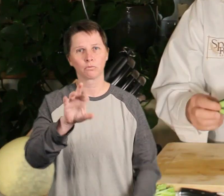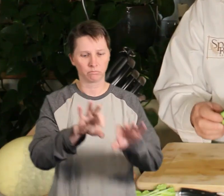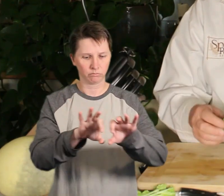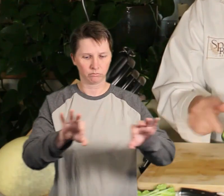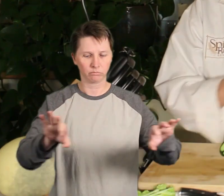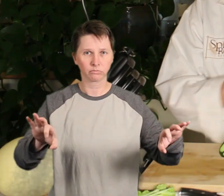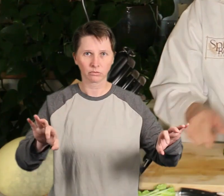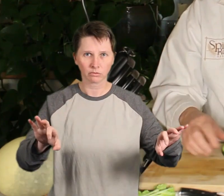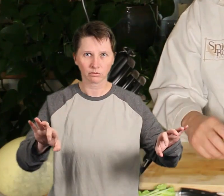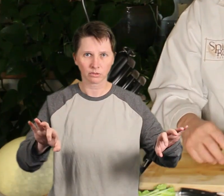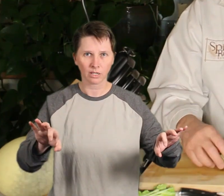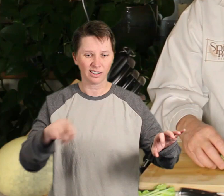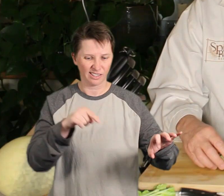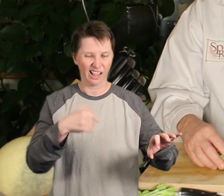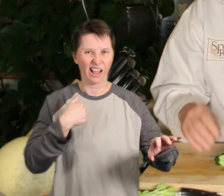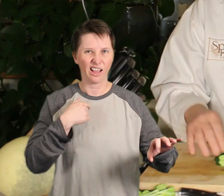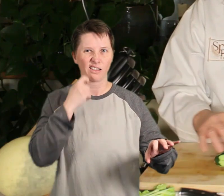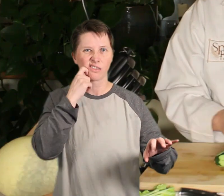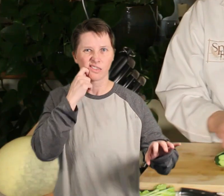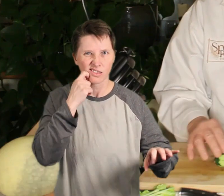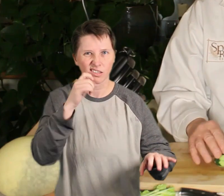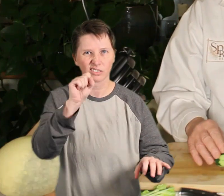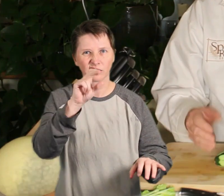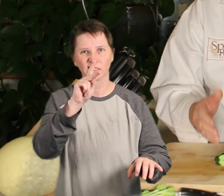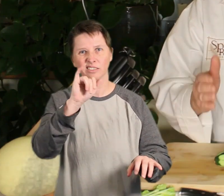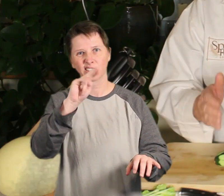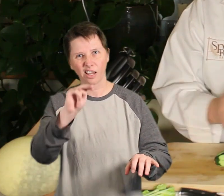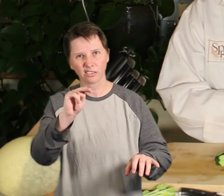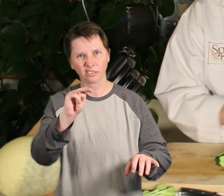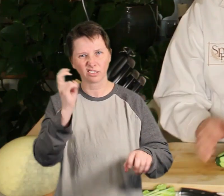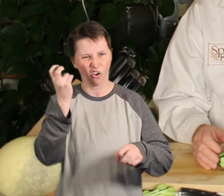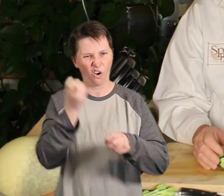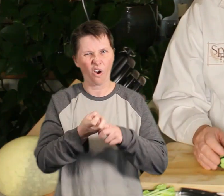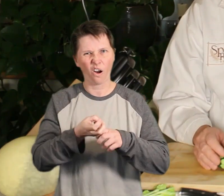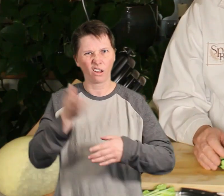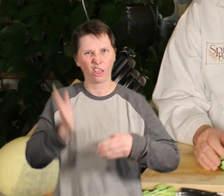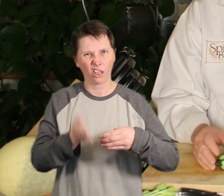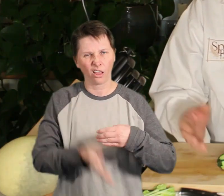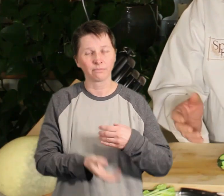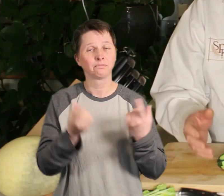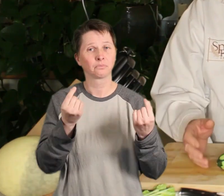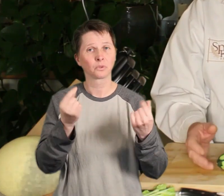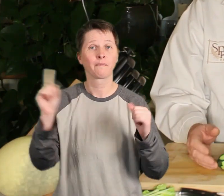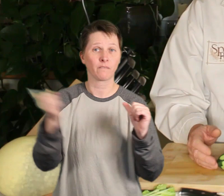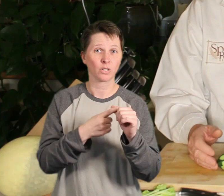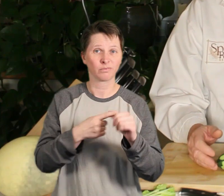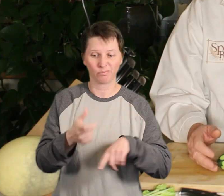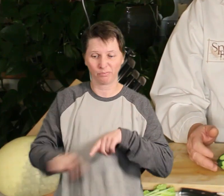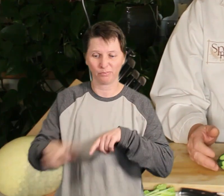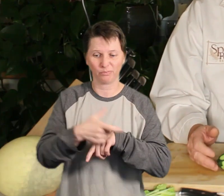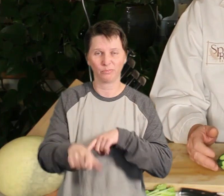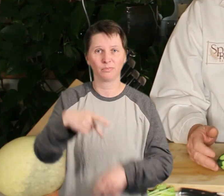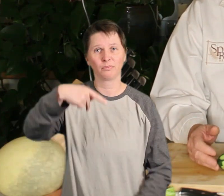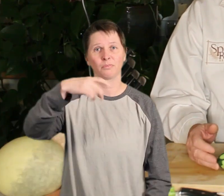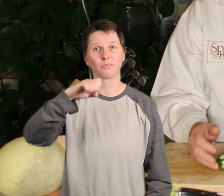do is peel it part way because with the tough skin, it's harder to get it to go through. And for just learning